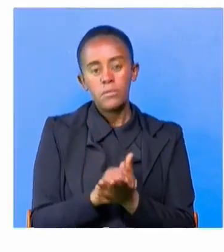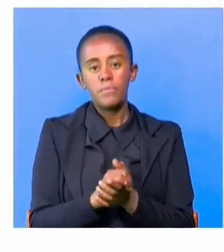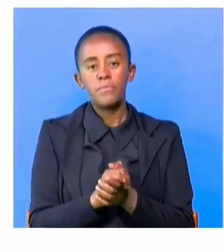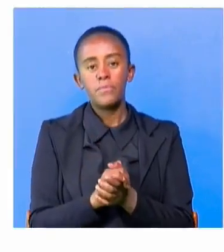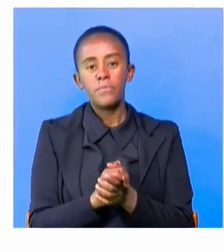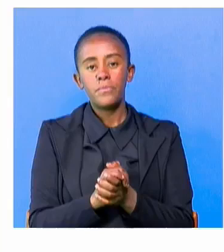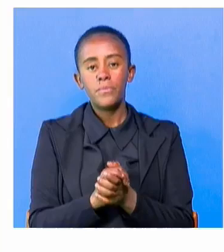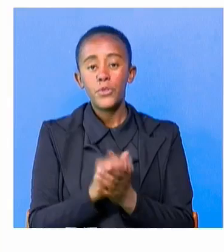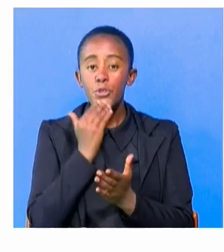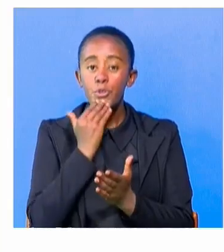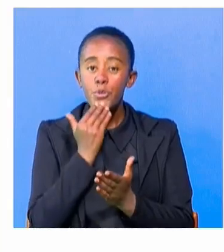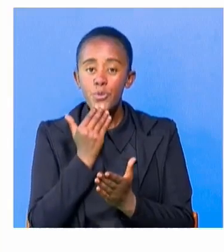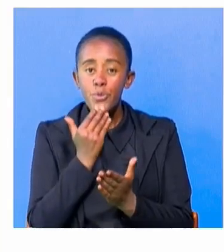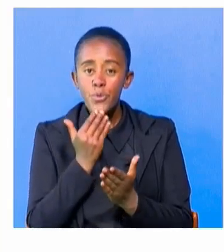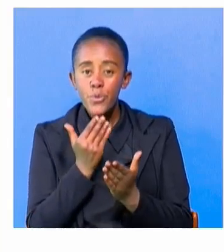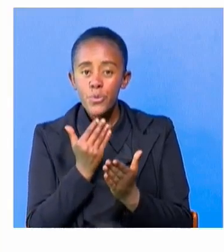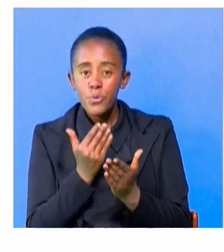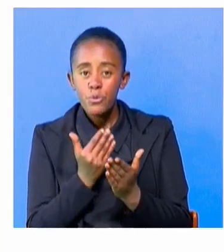good